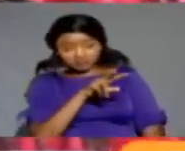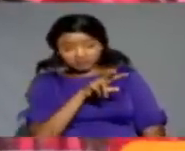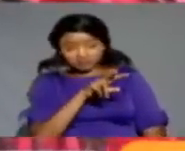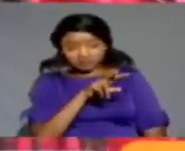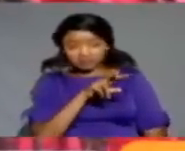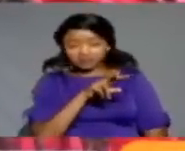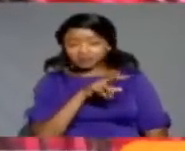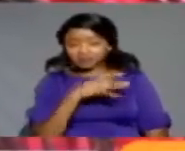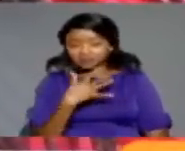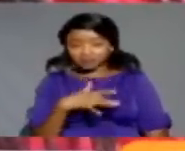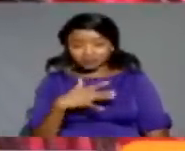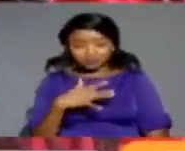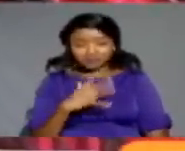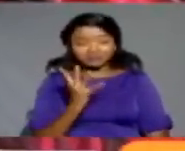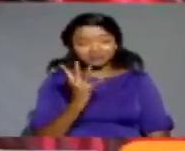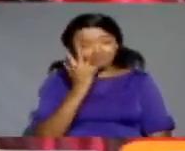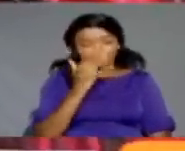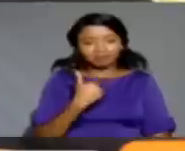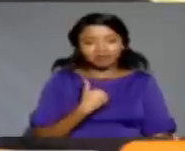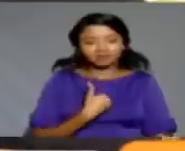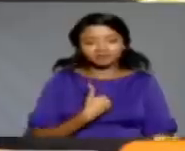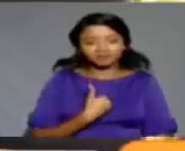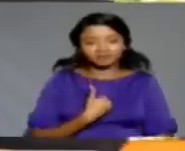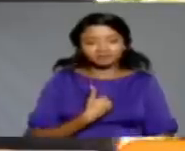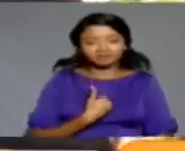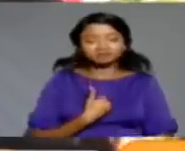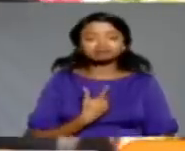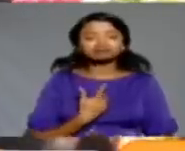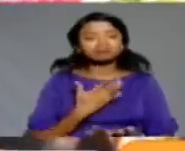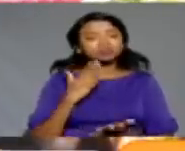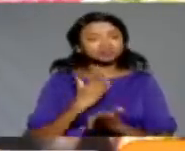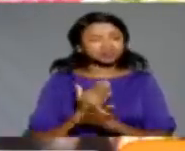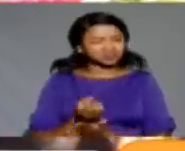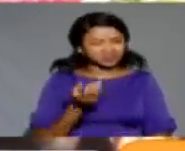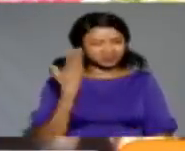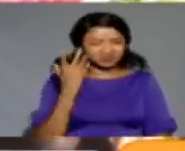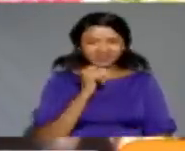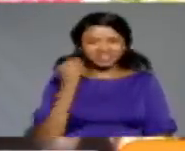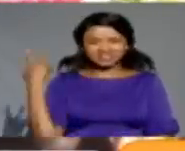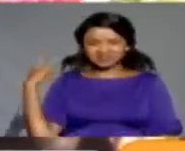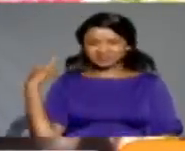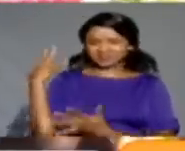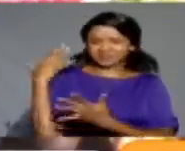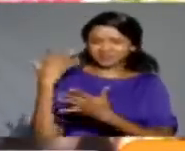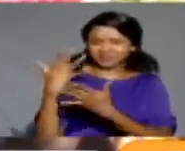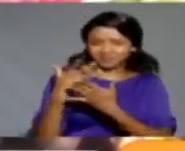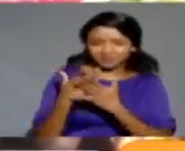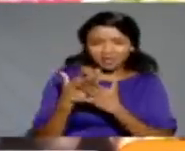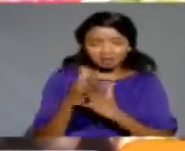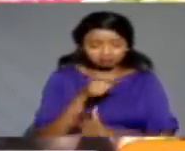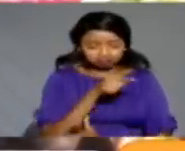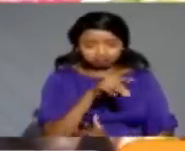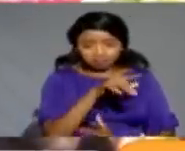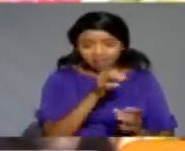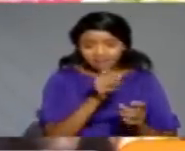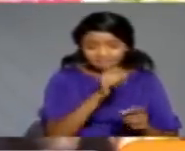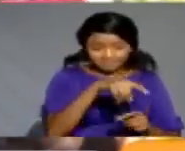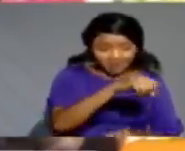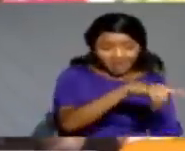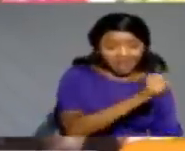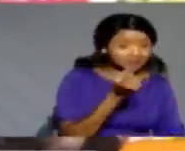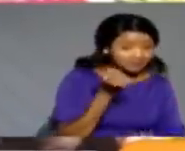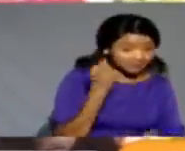governor has brought nothing but shame to the county. Tunajua kuna historia ya mambo ya chai. There are historical